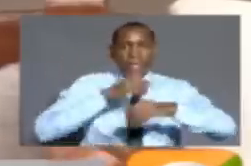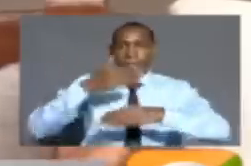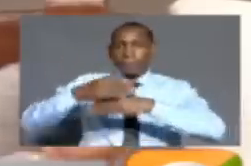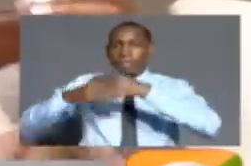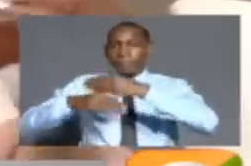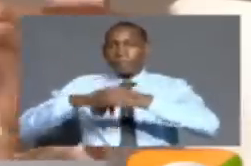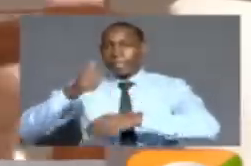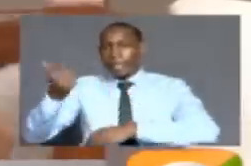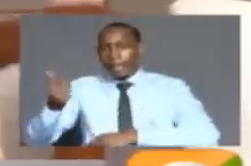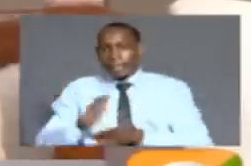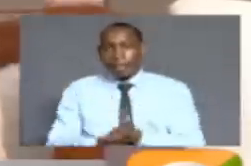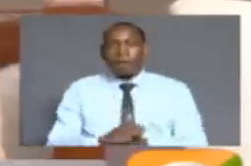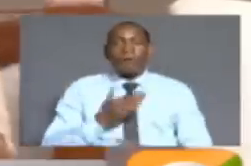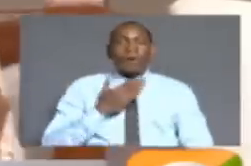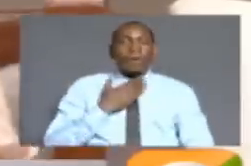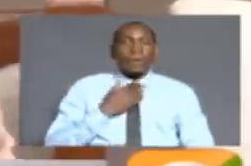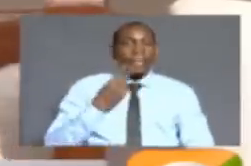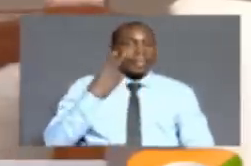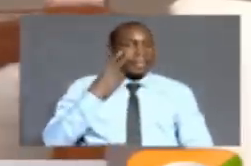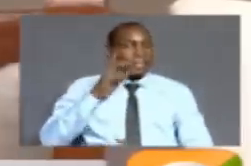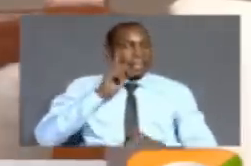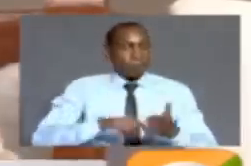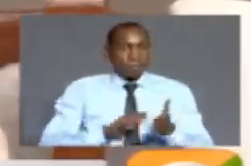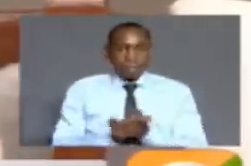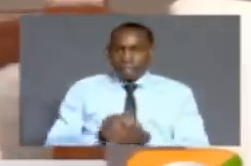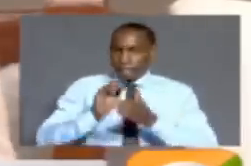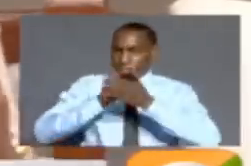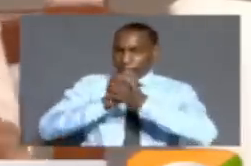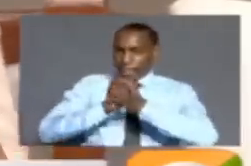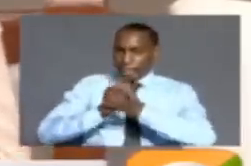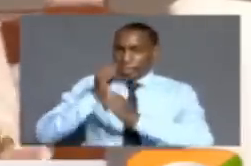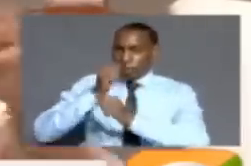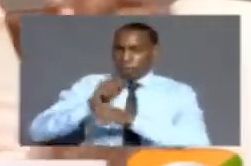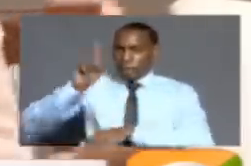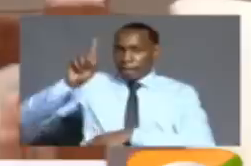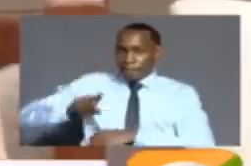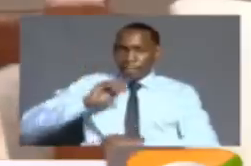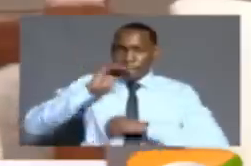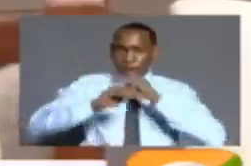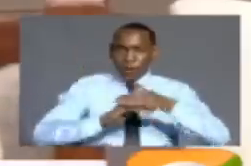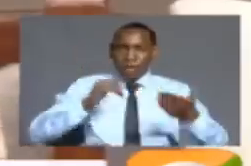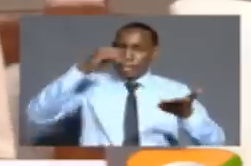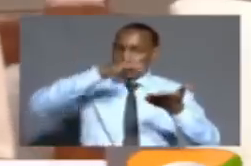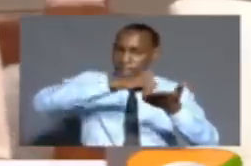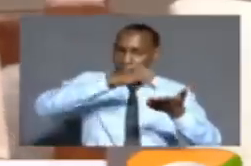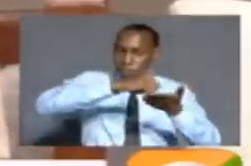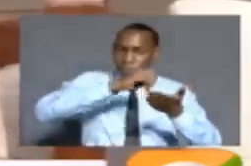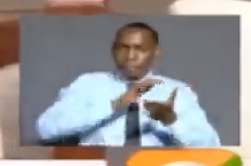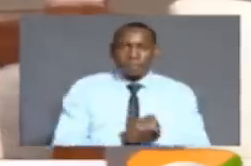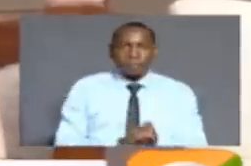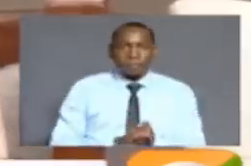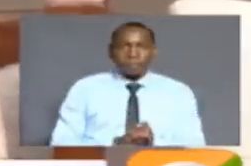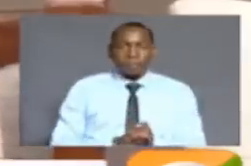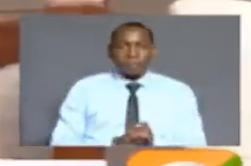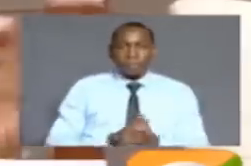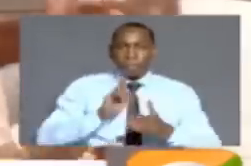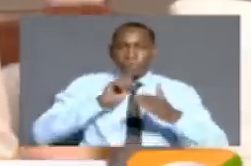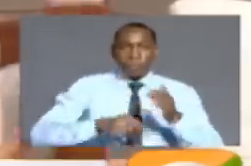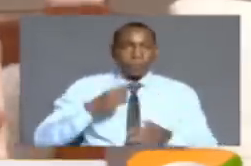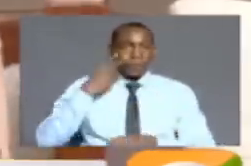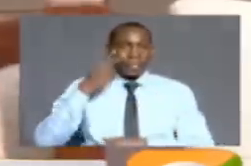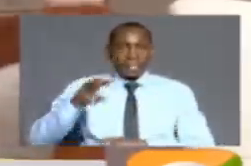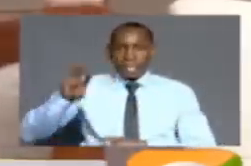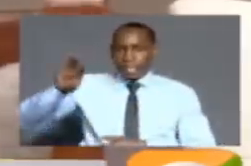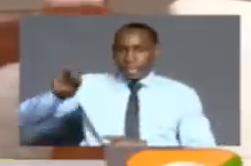wish, what I would want to see is for the handshake to work, it must be all inclusive. What we've seen the legislators,